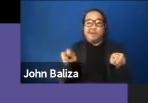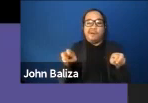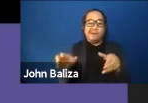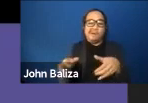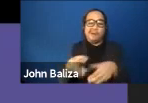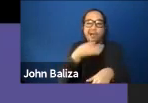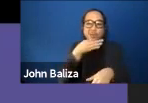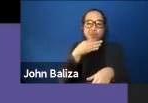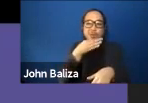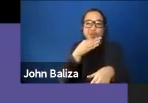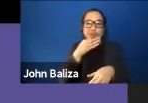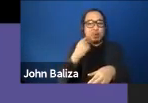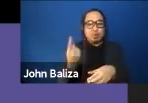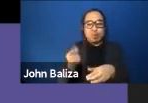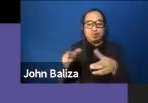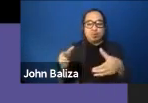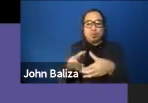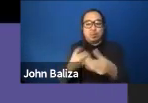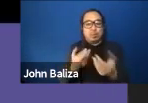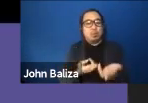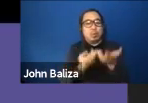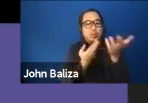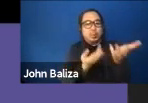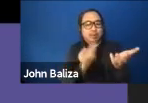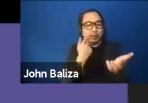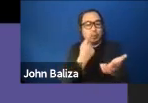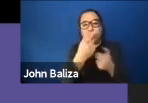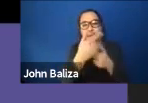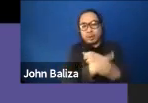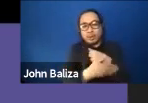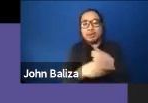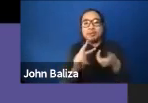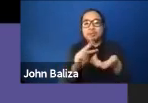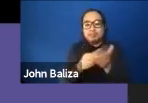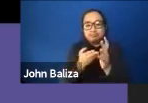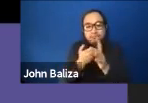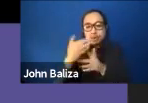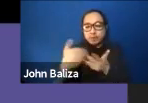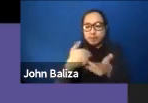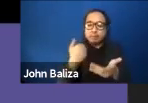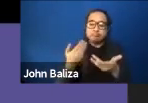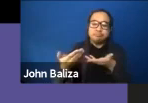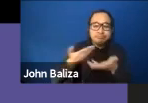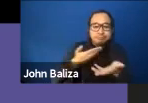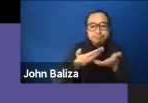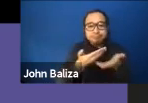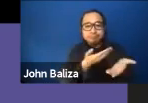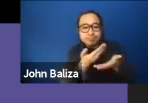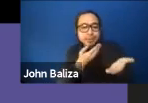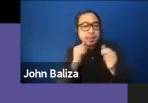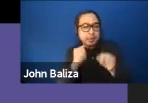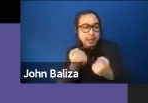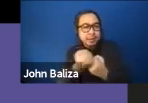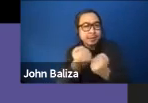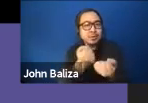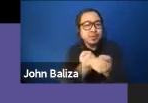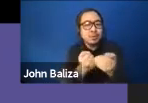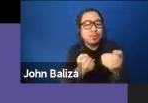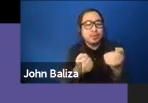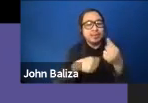one country. So they are transparent, open dialogue, and ready to assist each other. And it happens